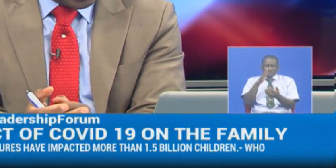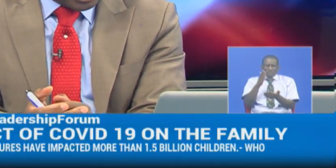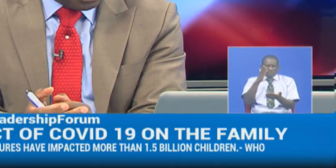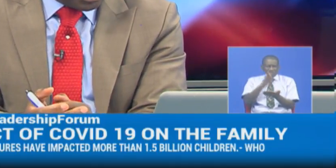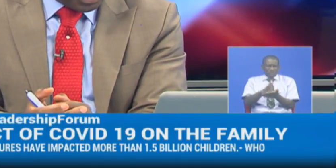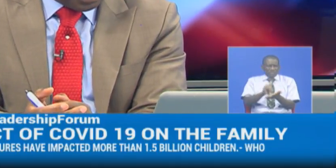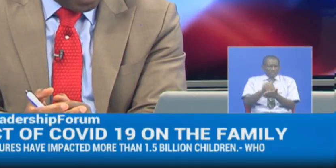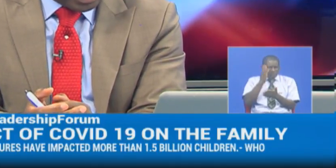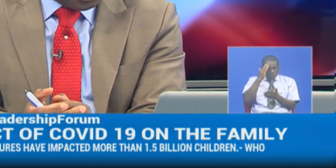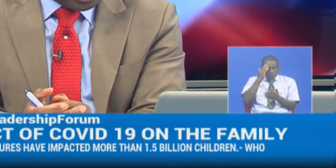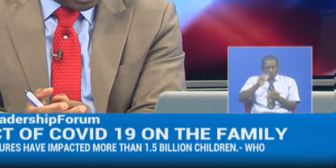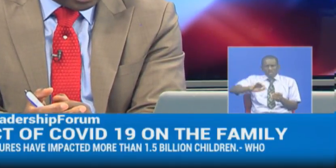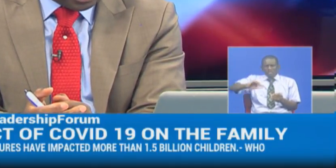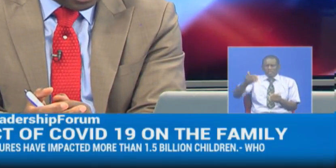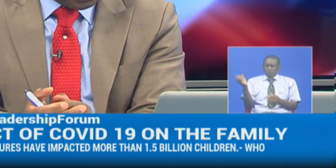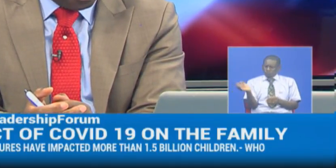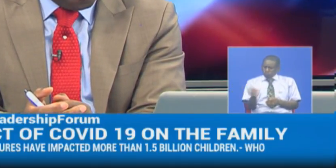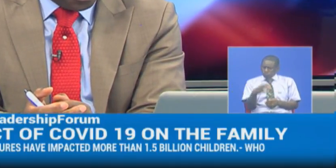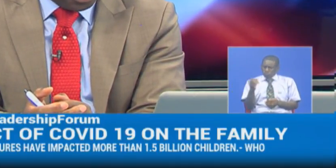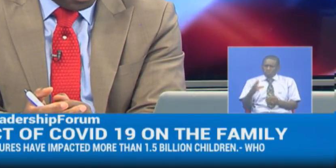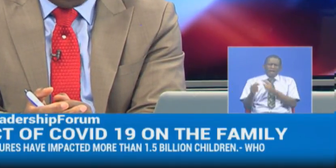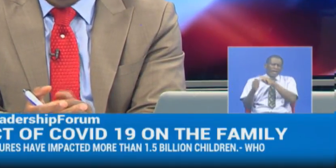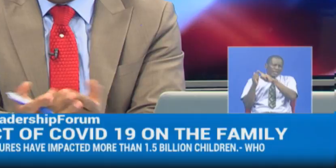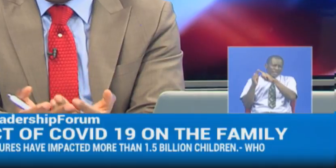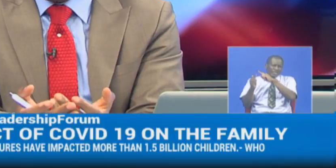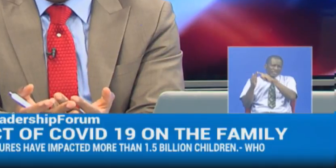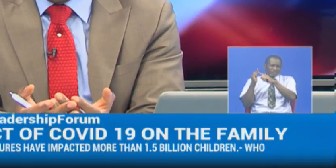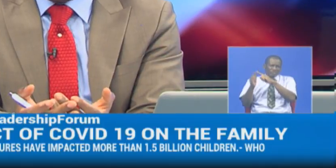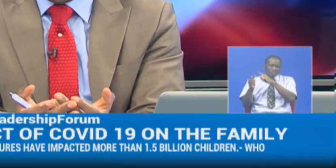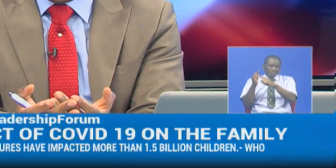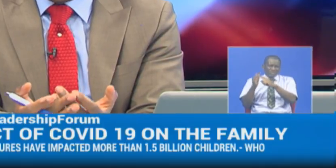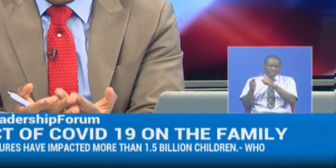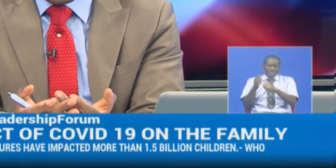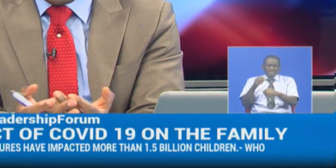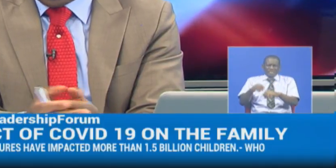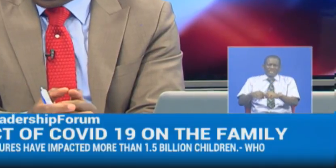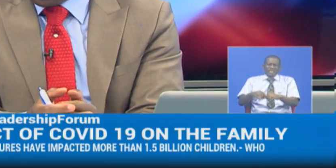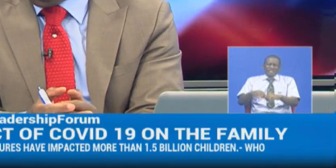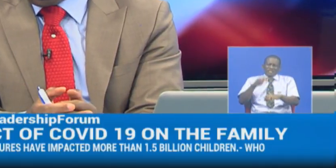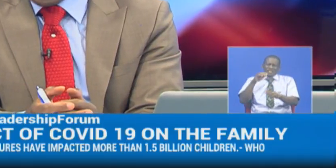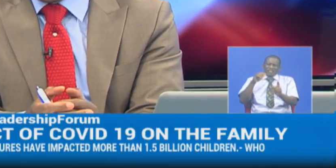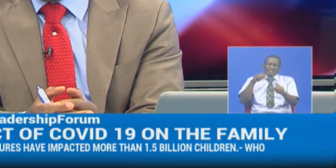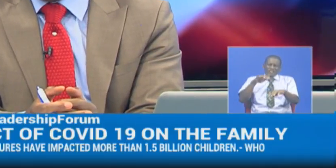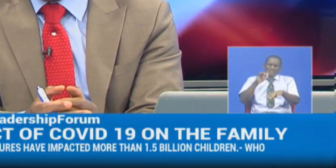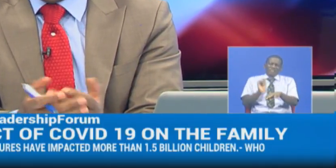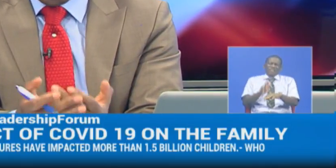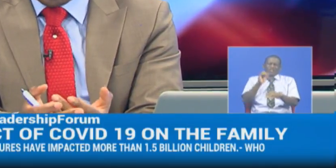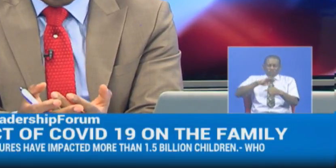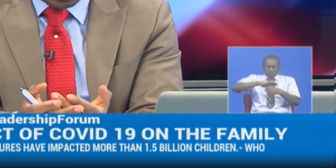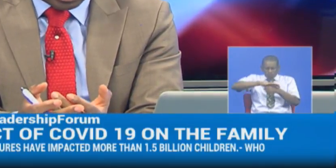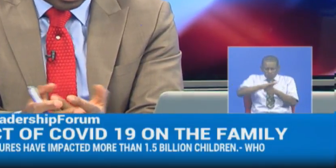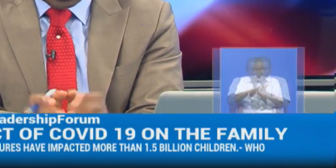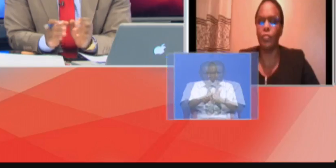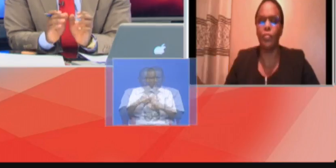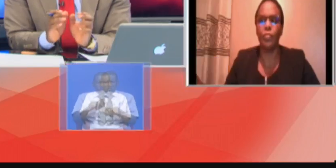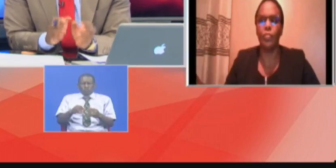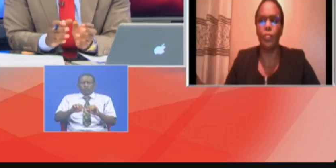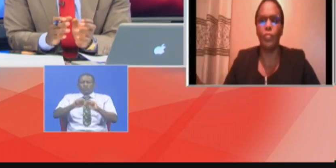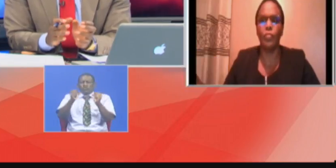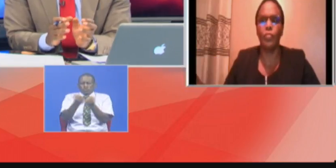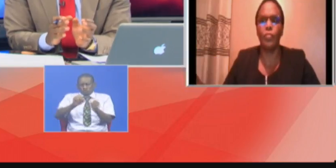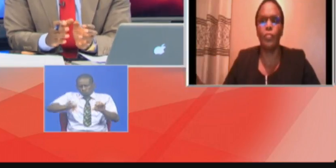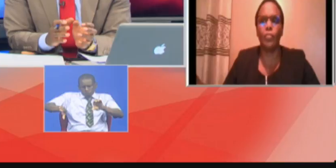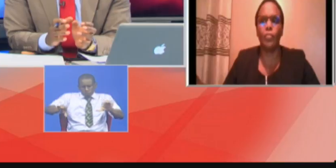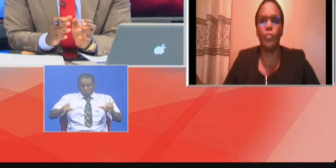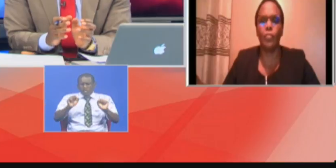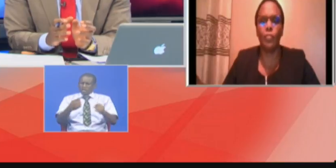urban slums are experiencing the brunt of the pandemic as it is, social distancing is a challenge as it is. Can we talk